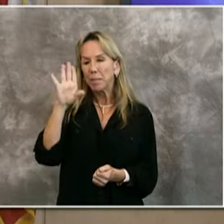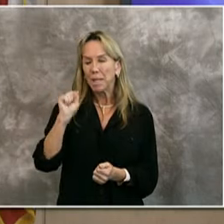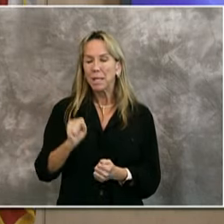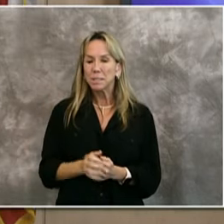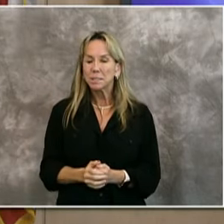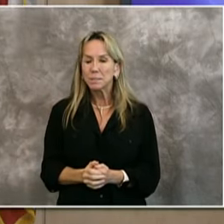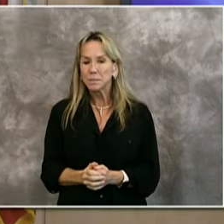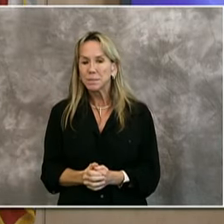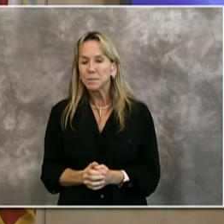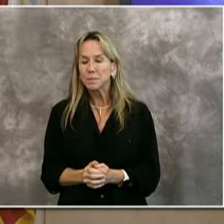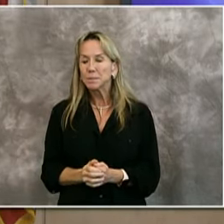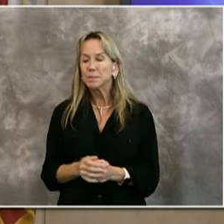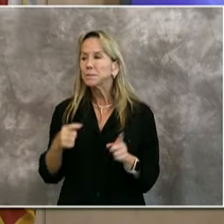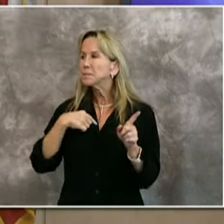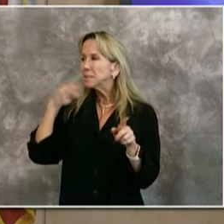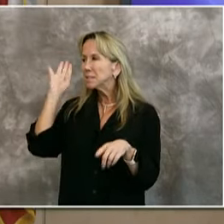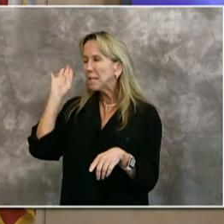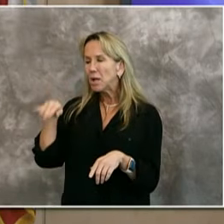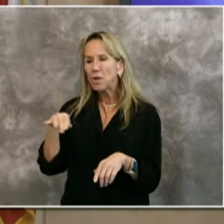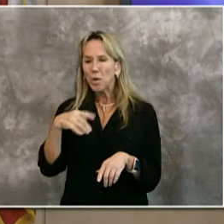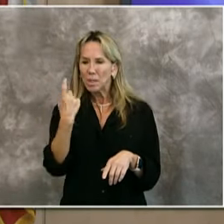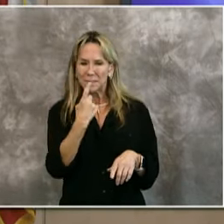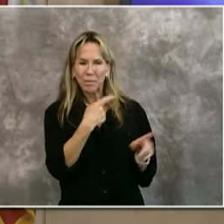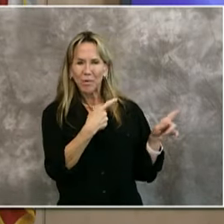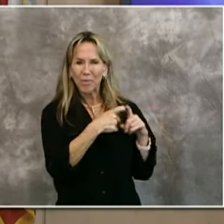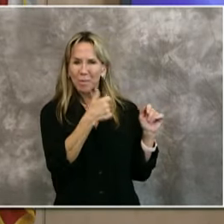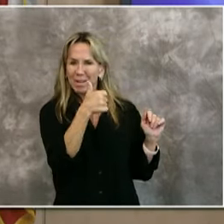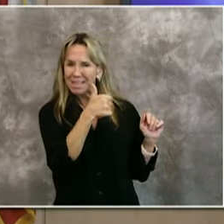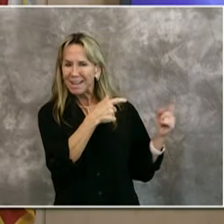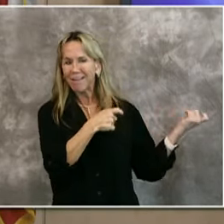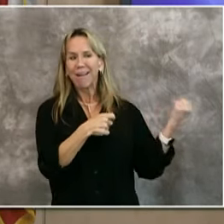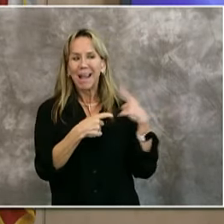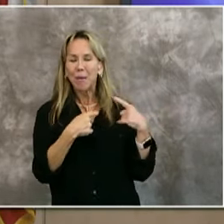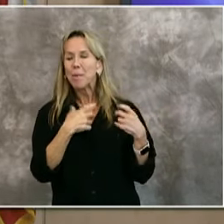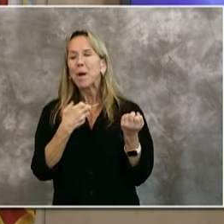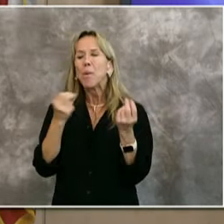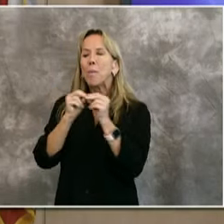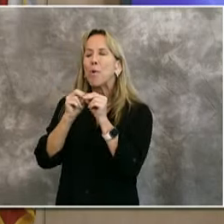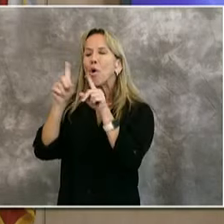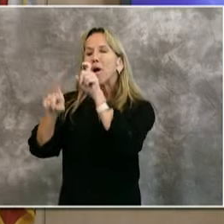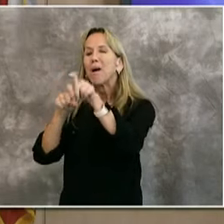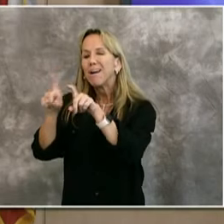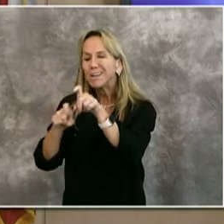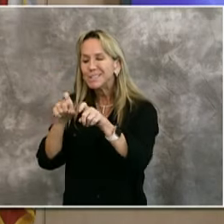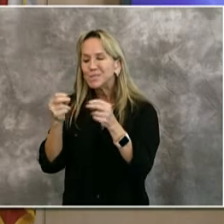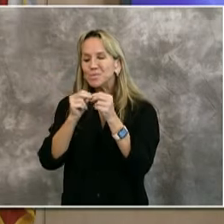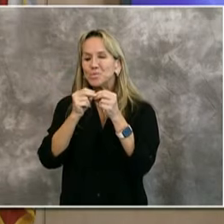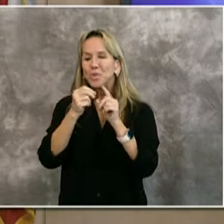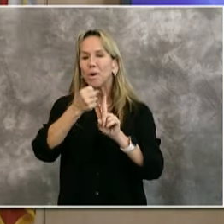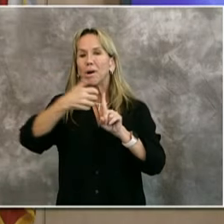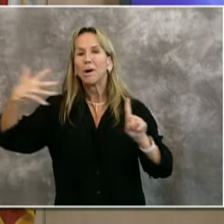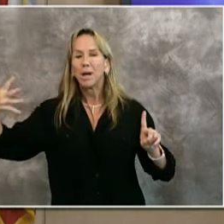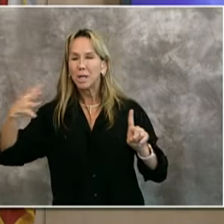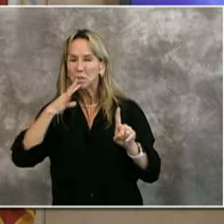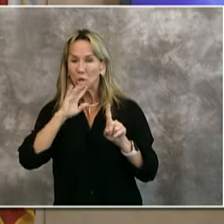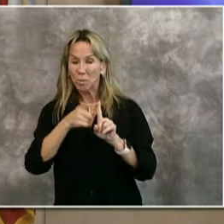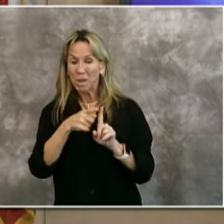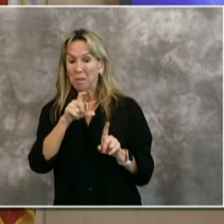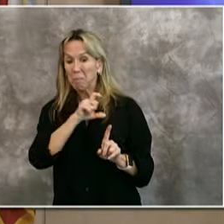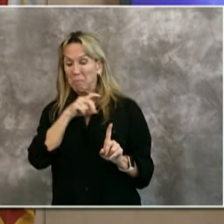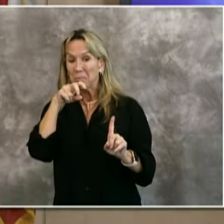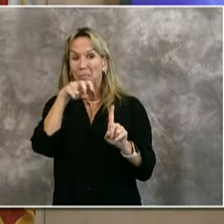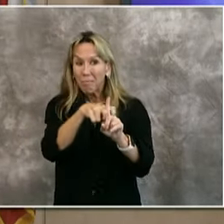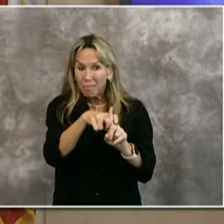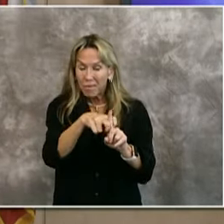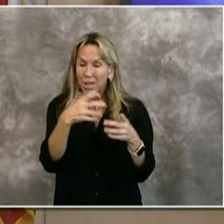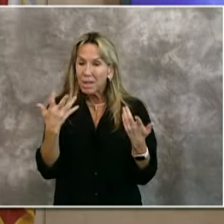Yeah, I know that my colleague at 10 News was asking about this, but I'd like to drill down on it a little bit further. Related to enforcement, yesterday you all